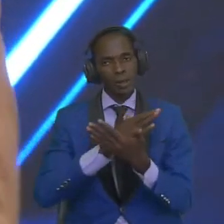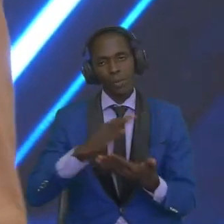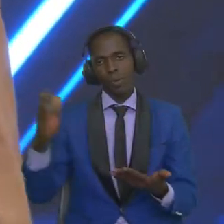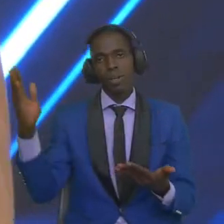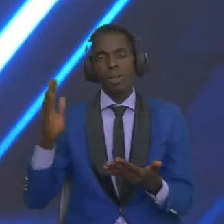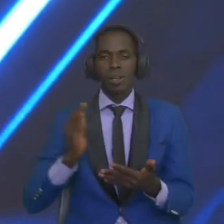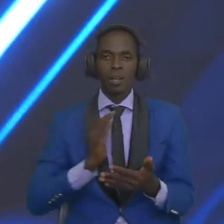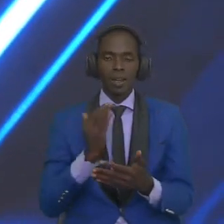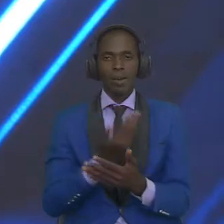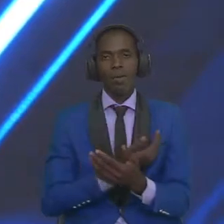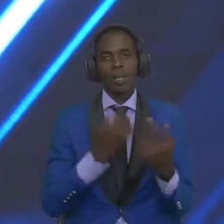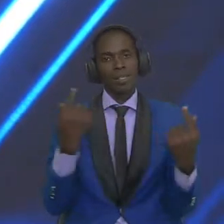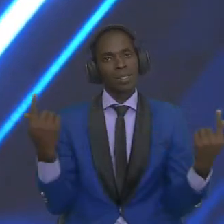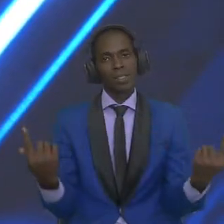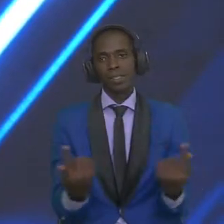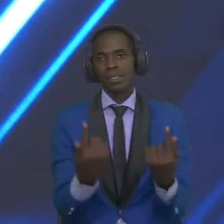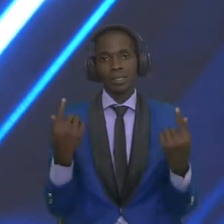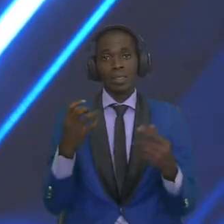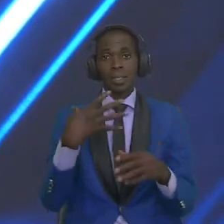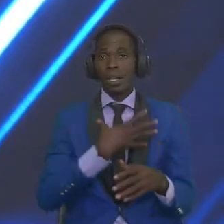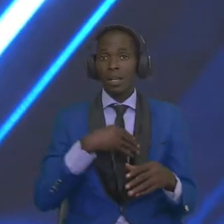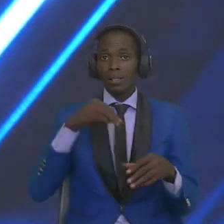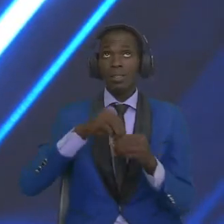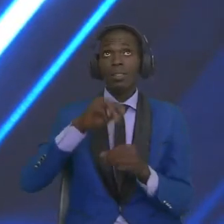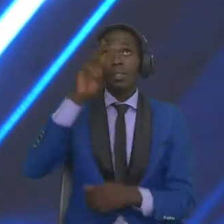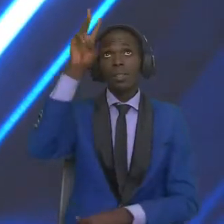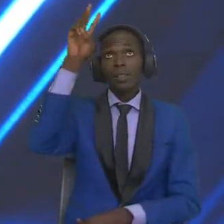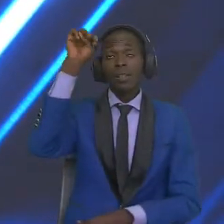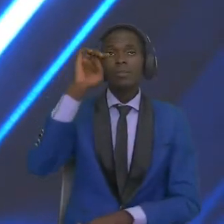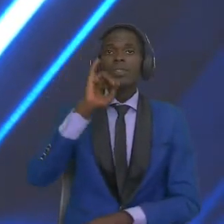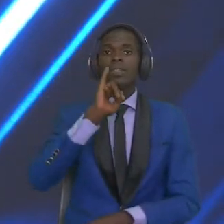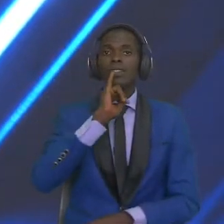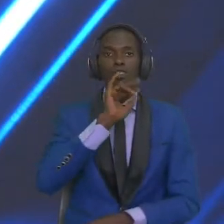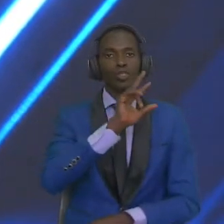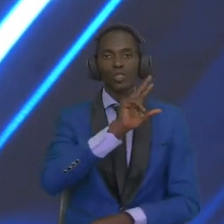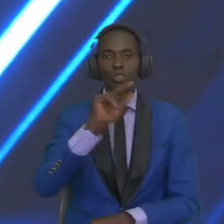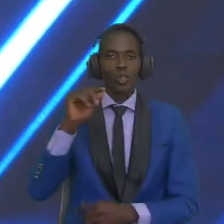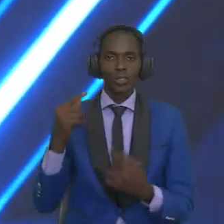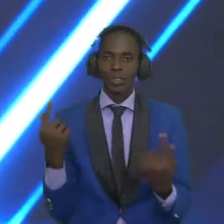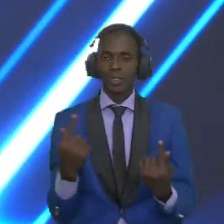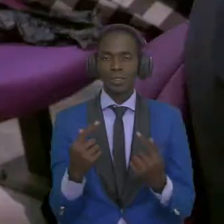away our sins, and in Him is no sin.